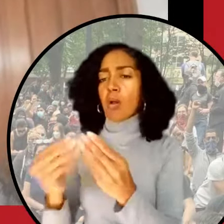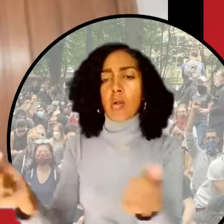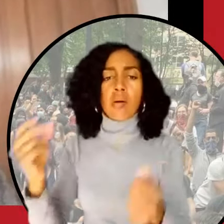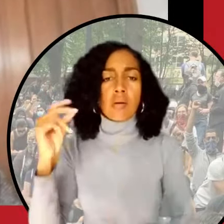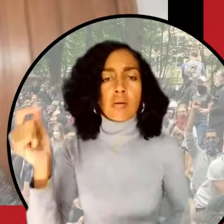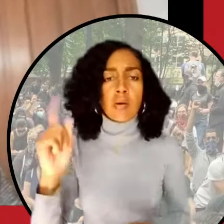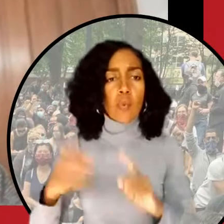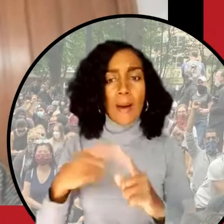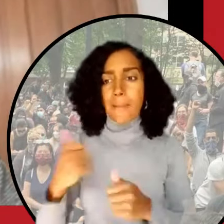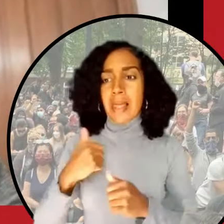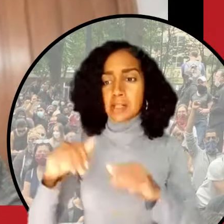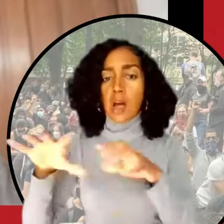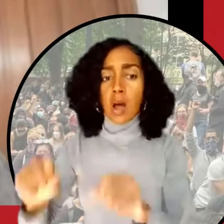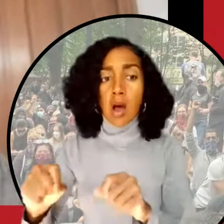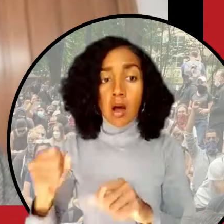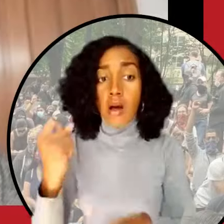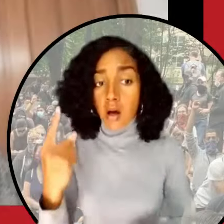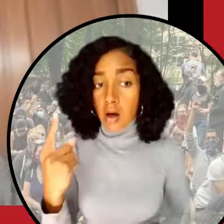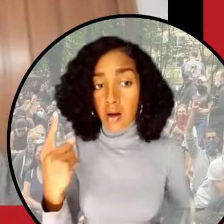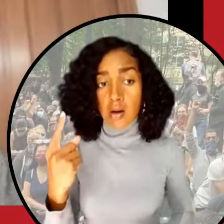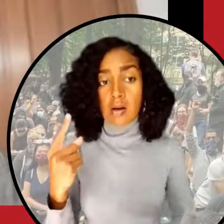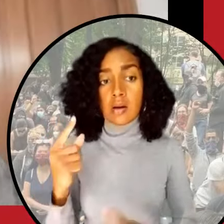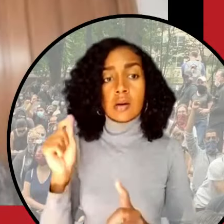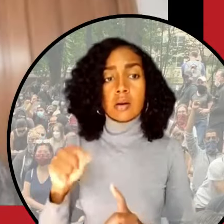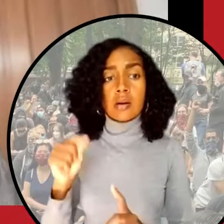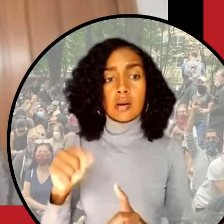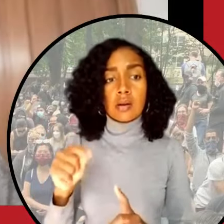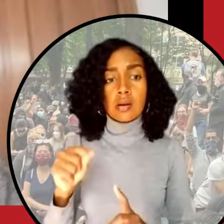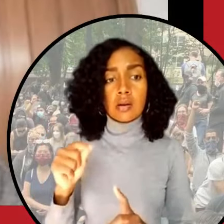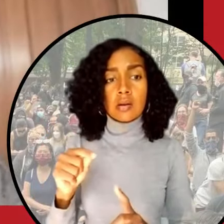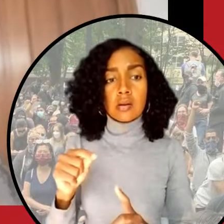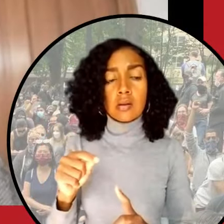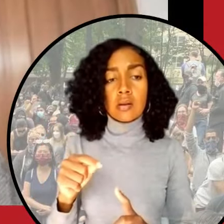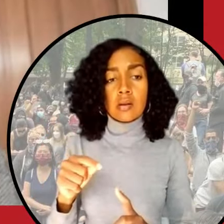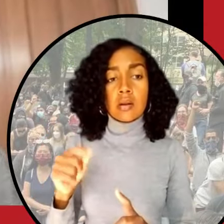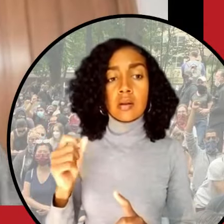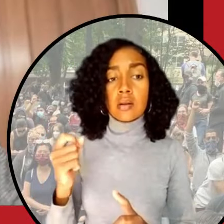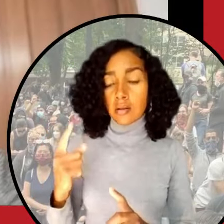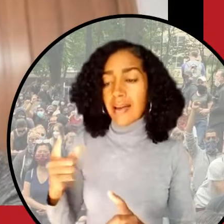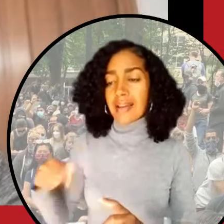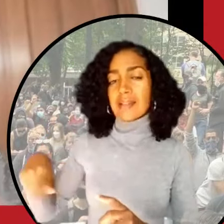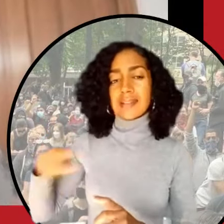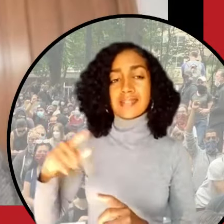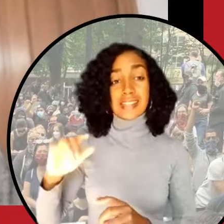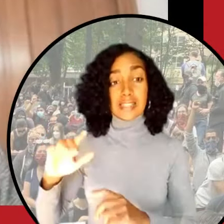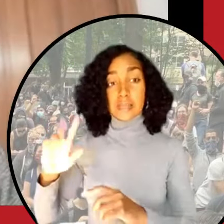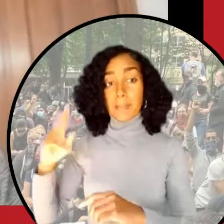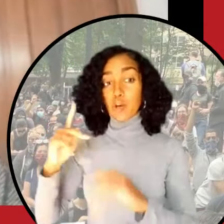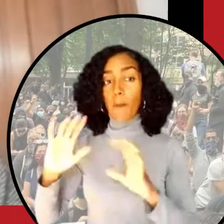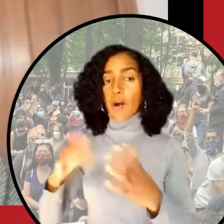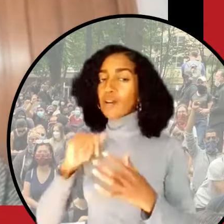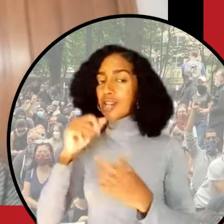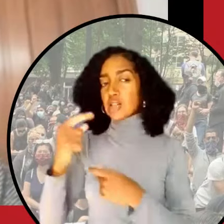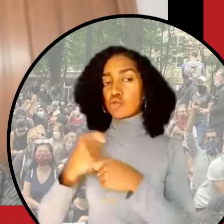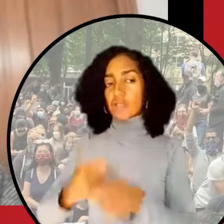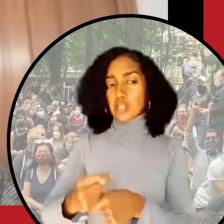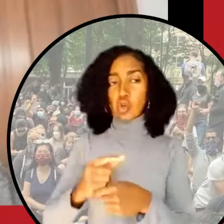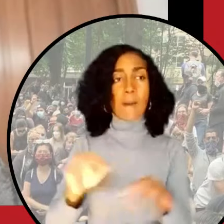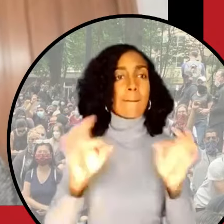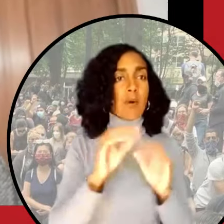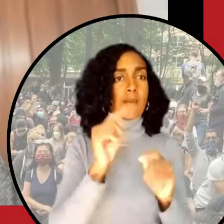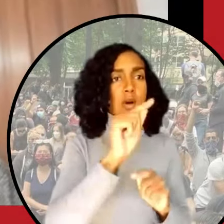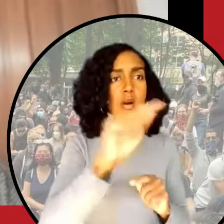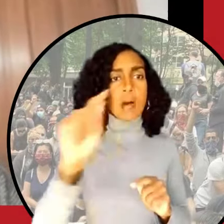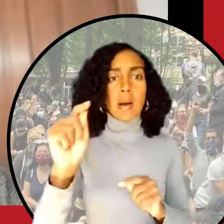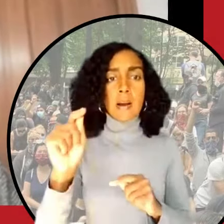away because the mass is not a traditional political party. And this is something I think movements around the world can learn from, is